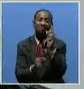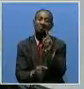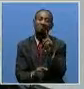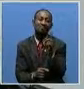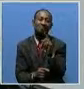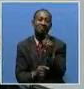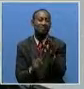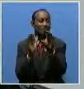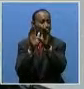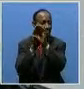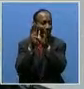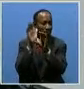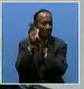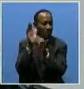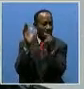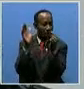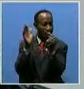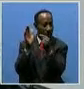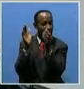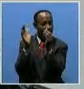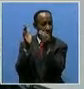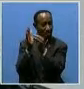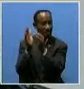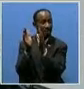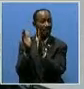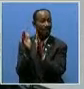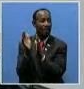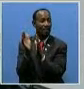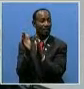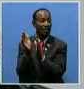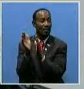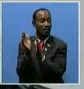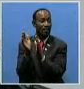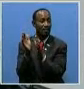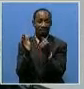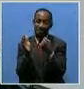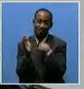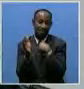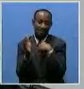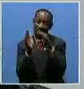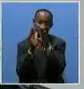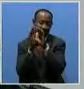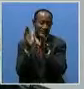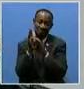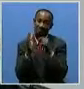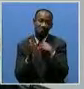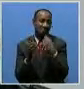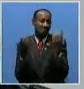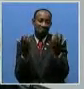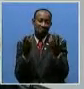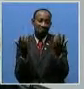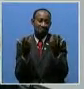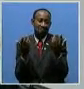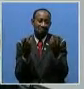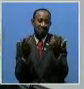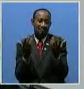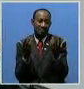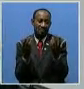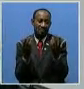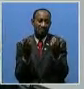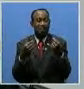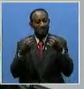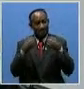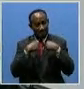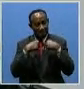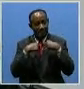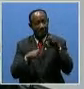The Constitution provides for those issues. I'm not the Constitution. I'm an